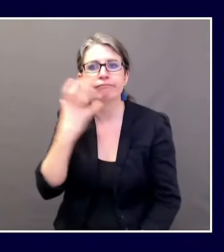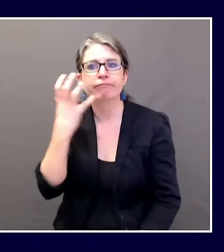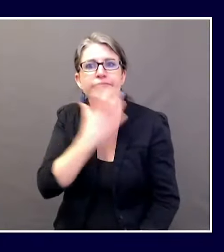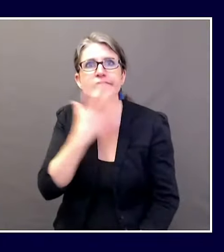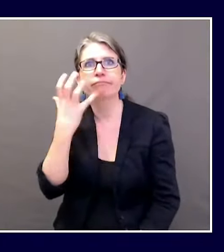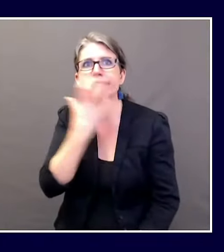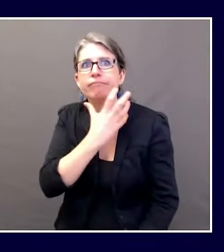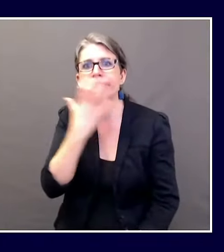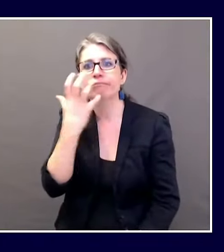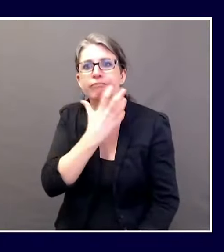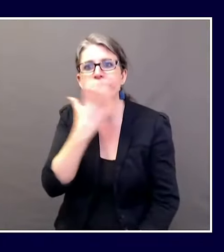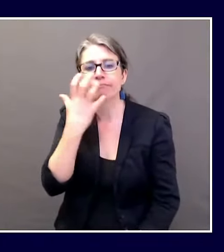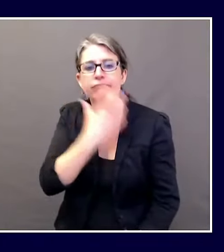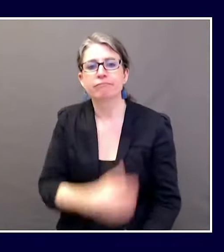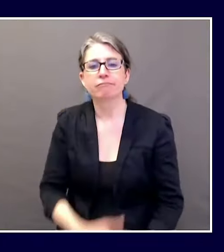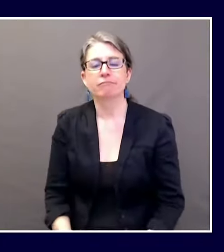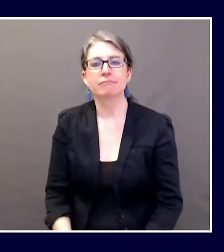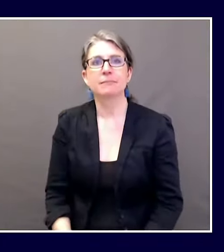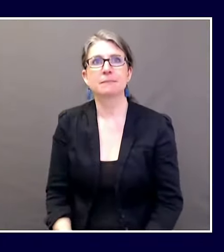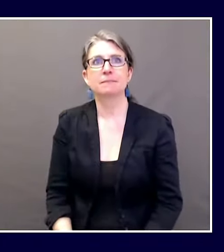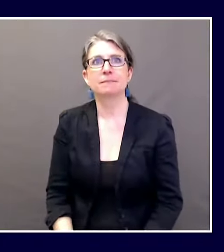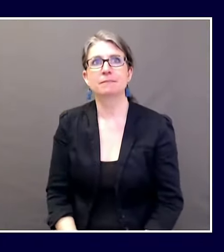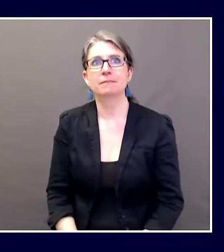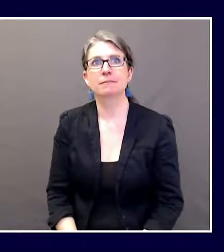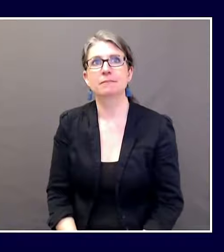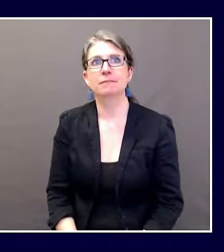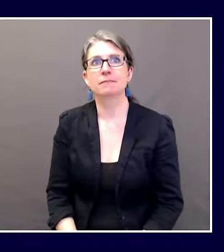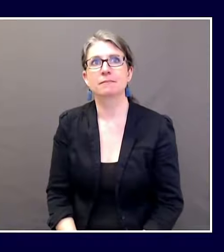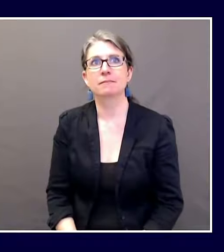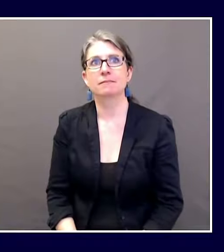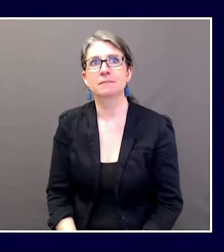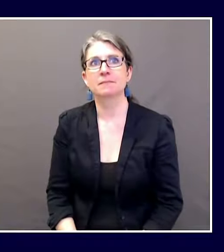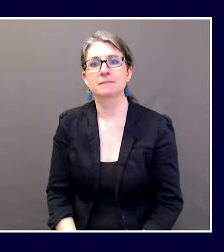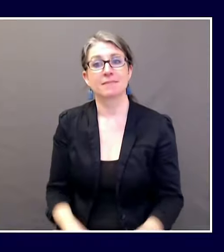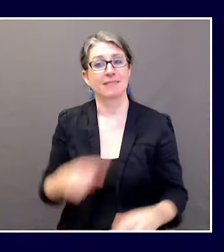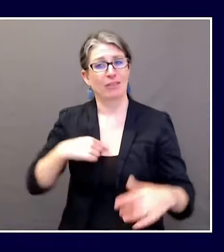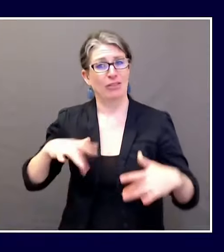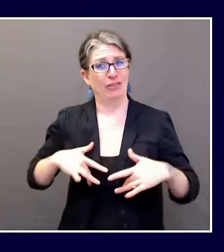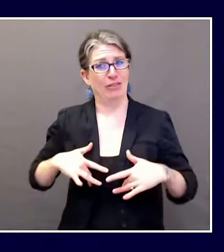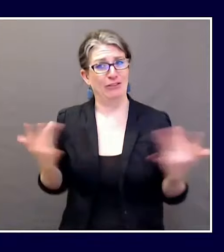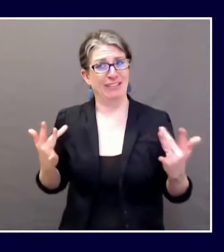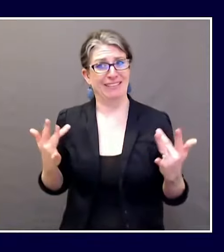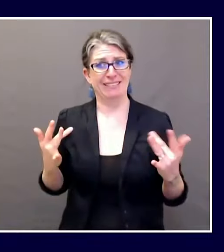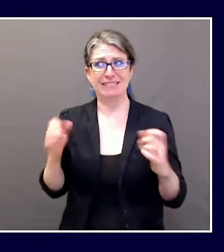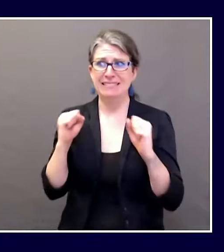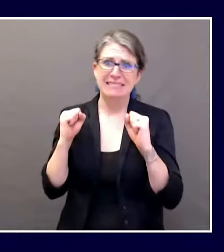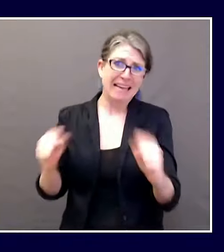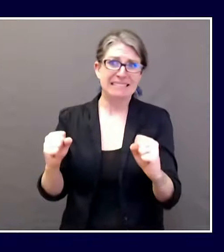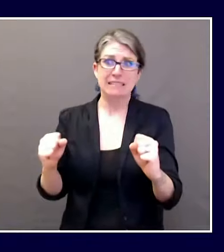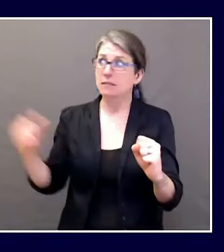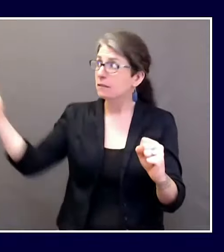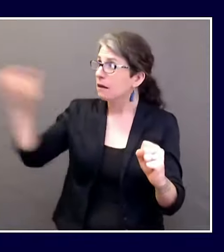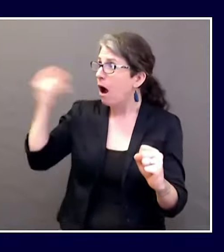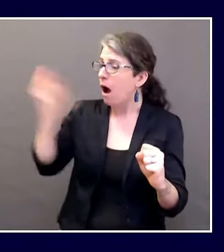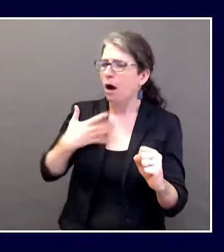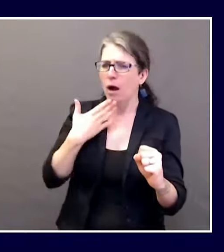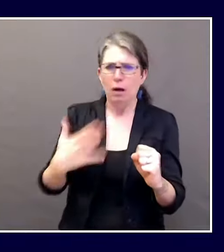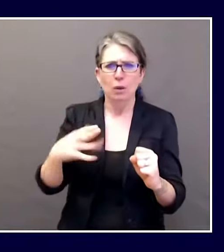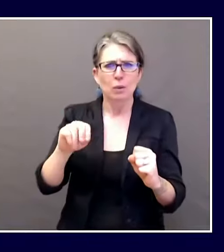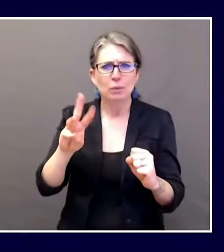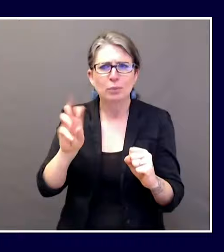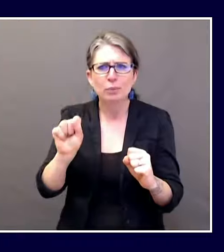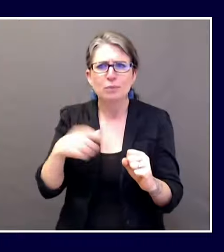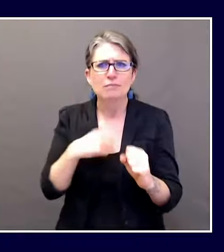week. This is welcome news all around. That increase in J&J vaccine